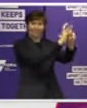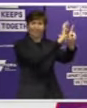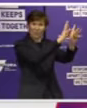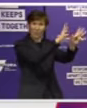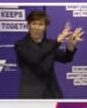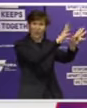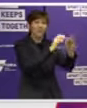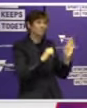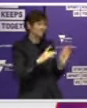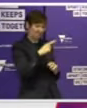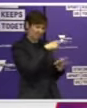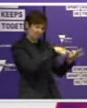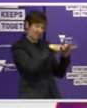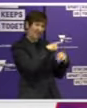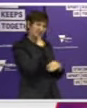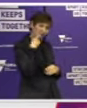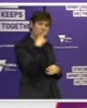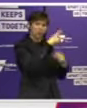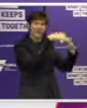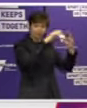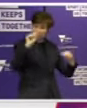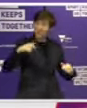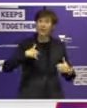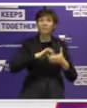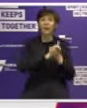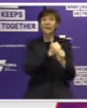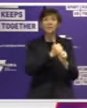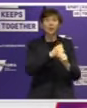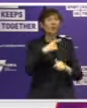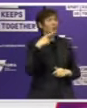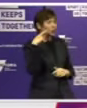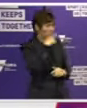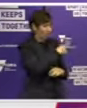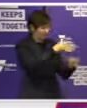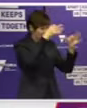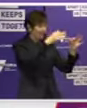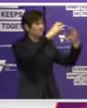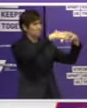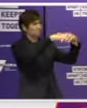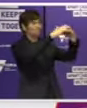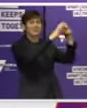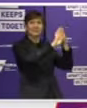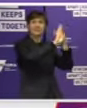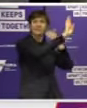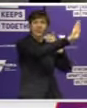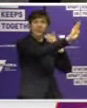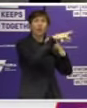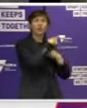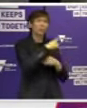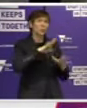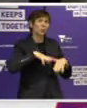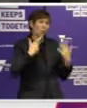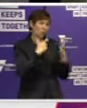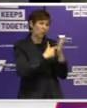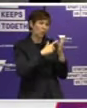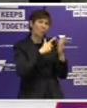inquiry up. You determined terms of reference. I'm pleased to. You determined that it was established as a board of inquiry as opposed to a royal commission